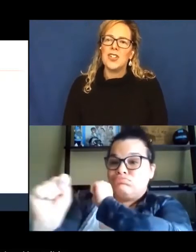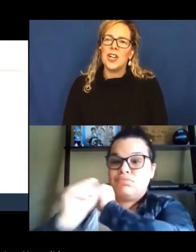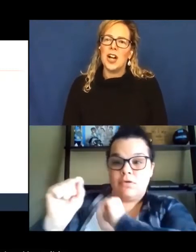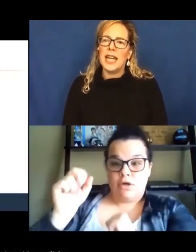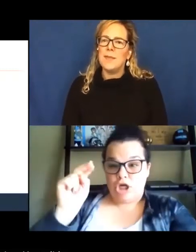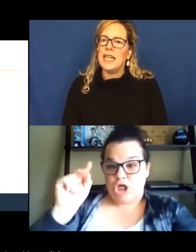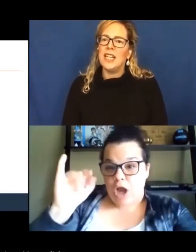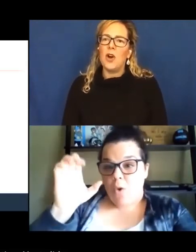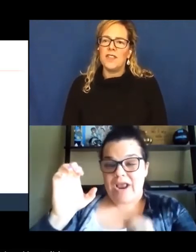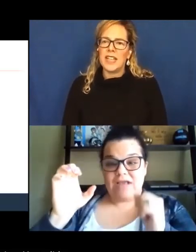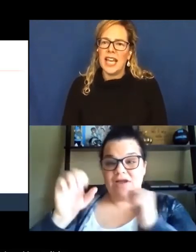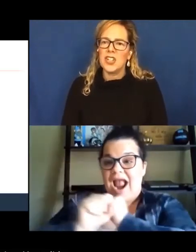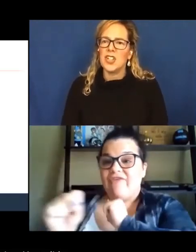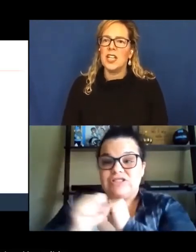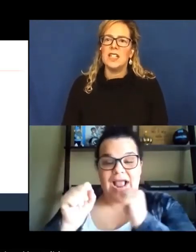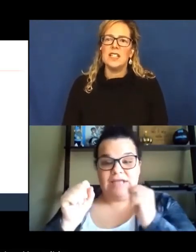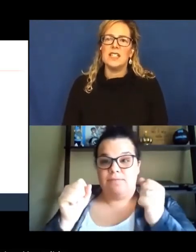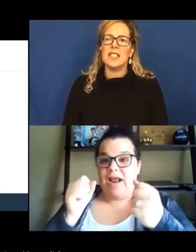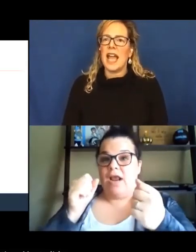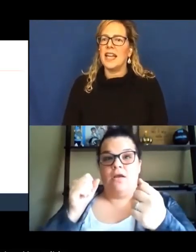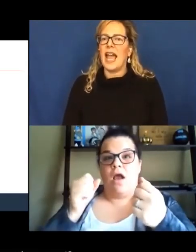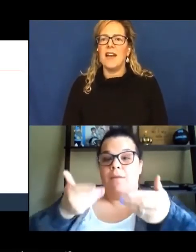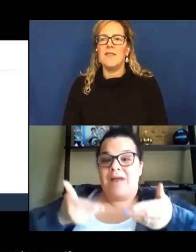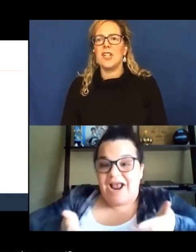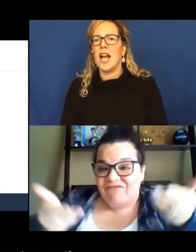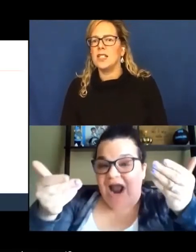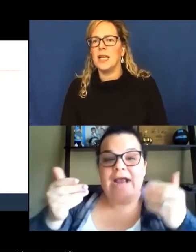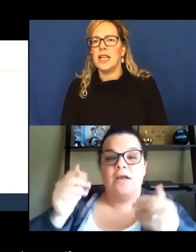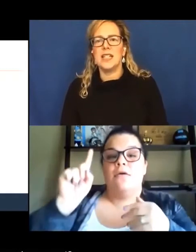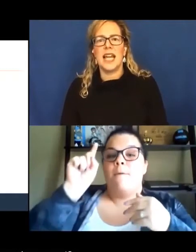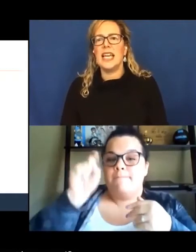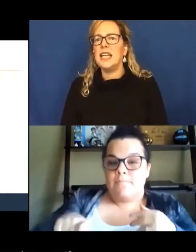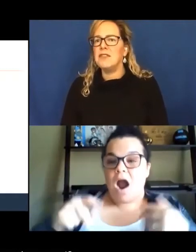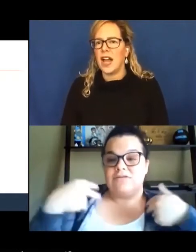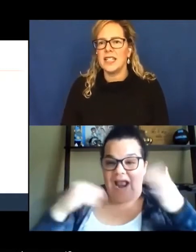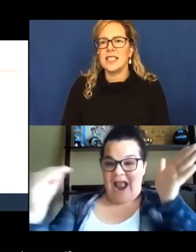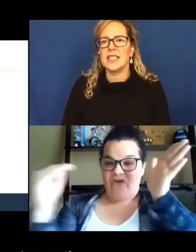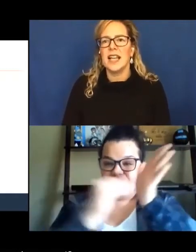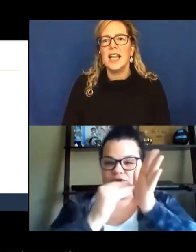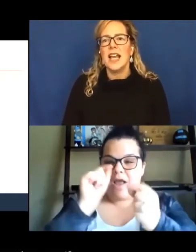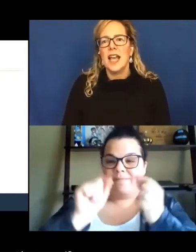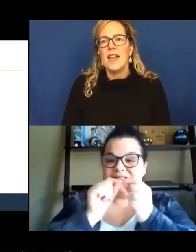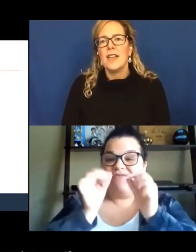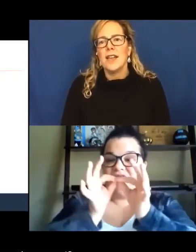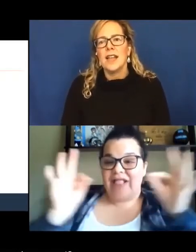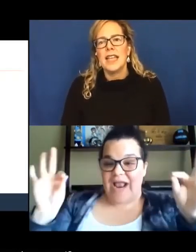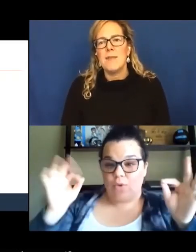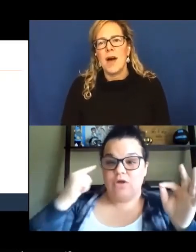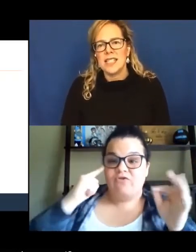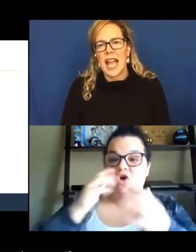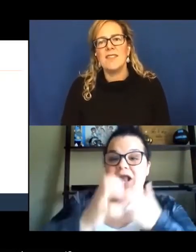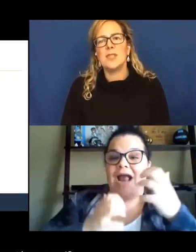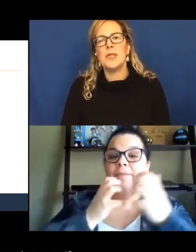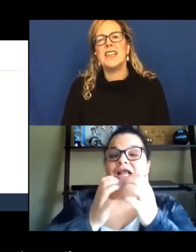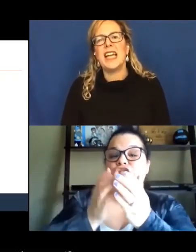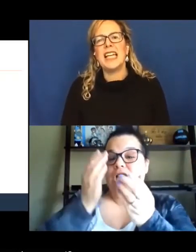So make sure any meeting notifications, any advertisement, any invites, they